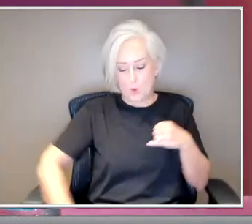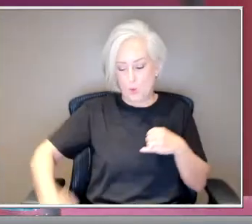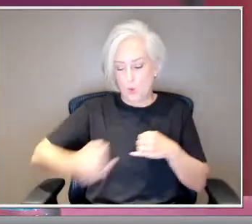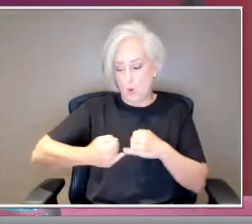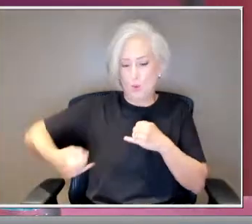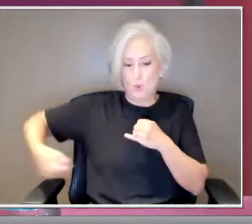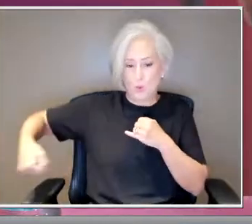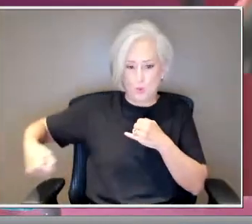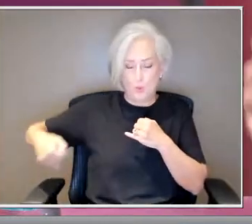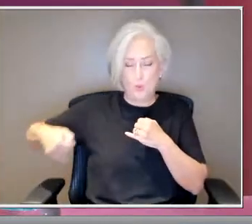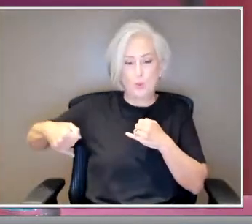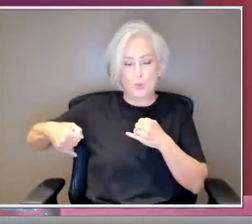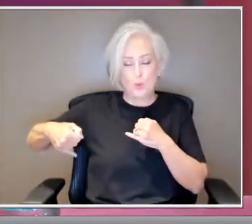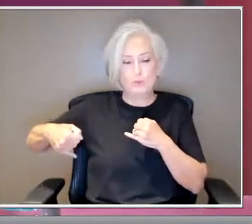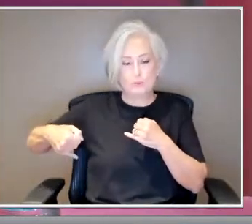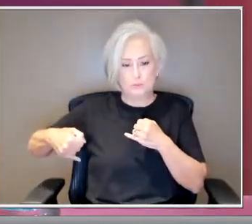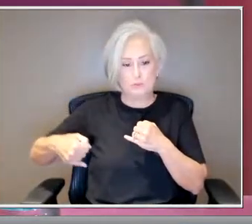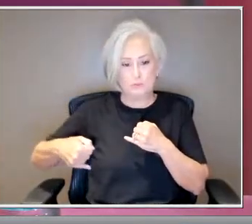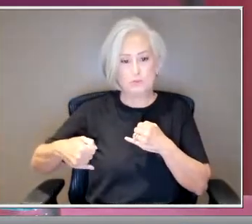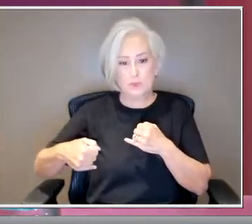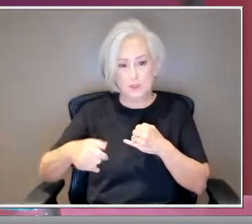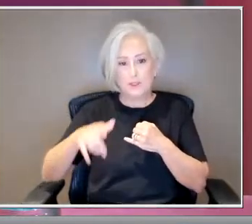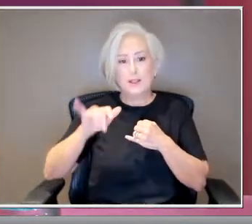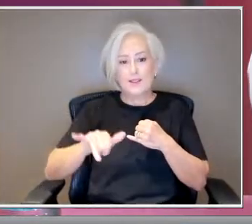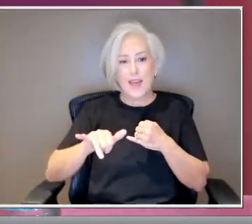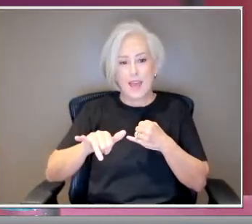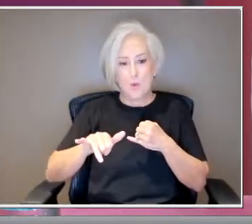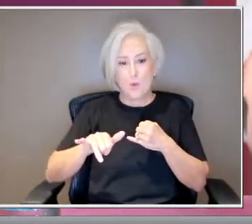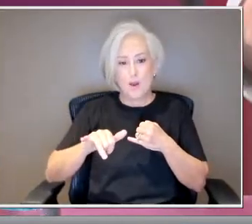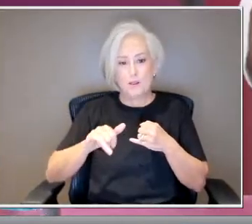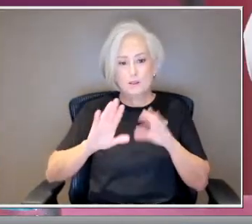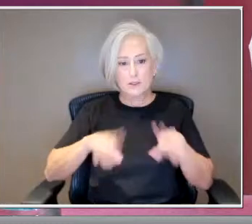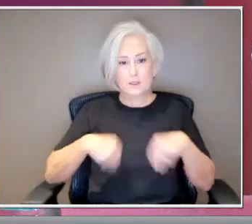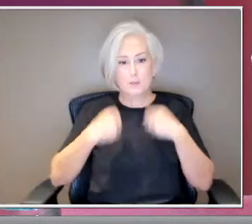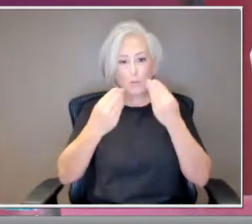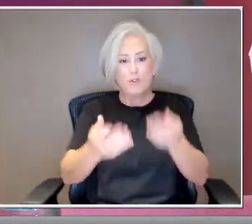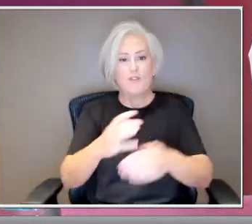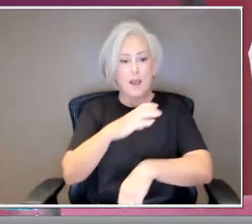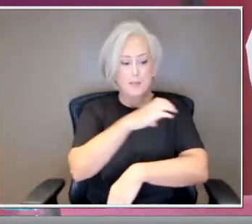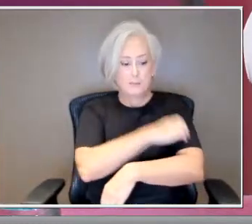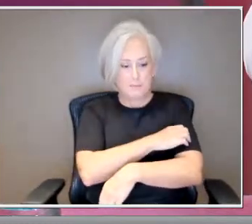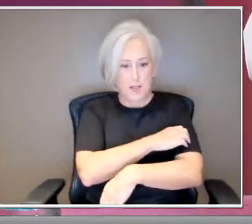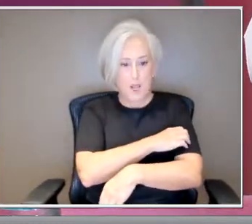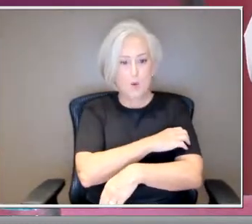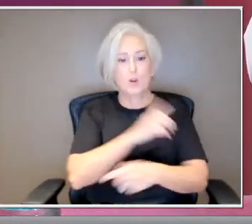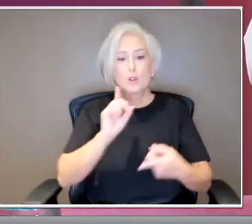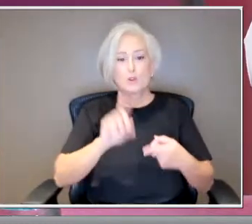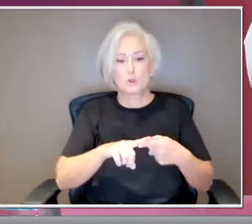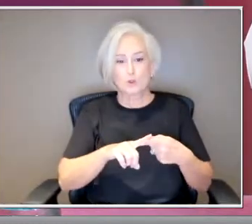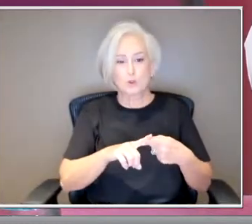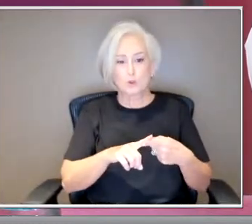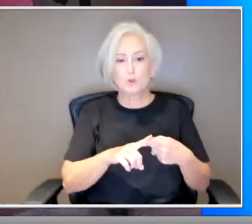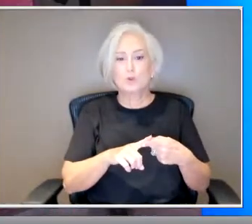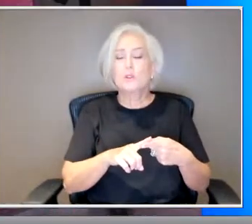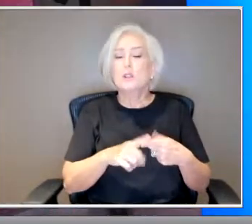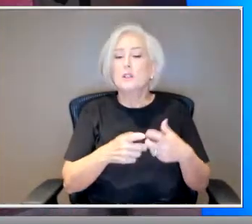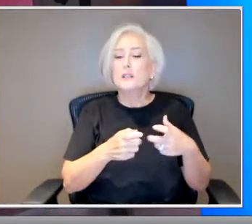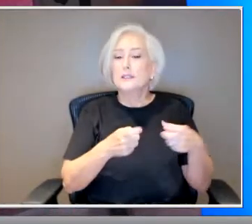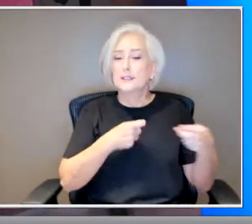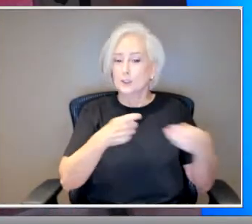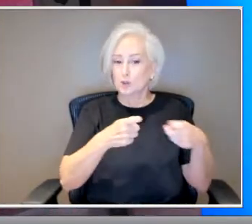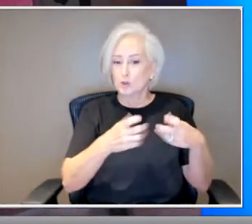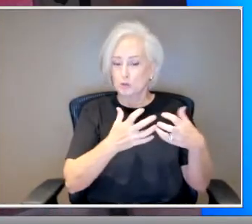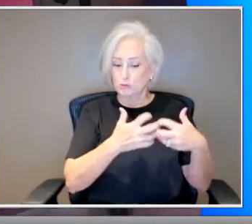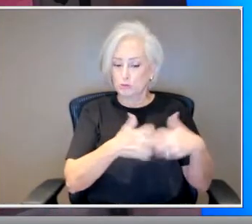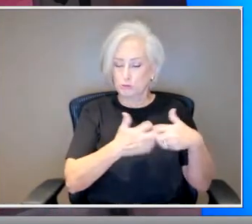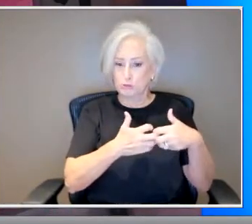and that's what provides power to her actual controller. And are both those battery packs in